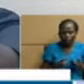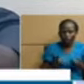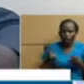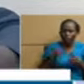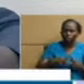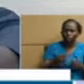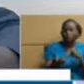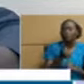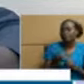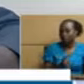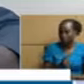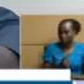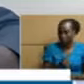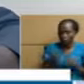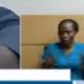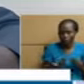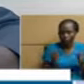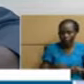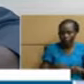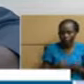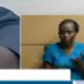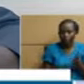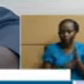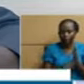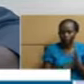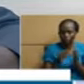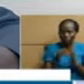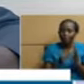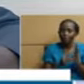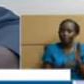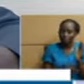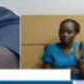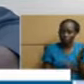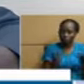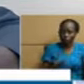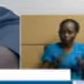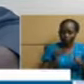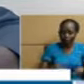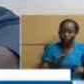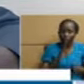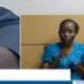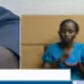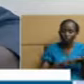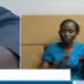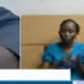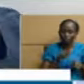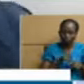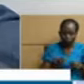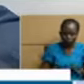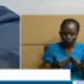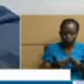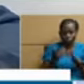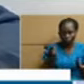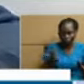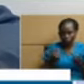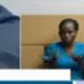going forward that can be added onto the list, that can be able to be used for such eventualities, not to draw